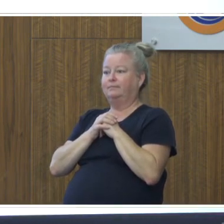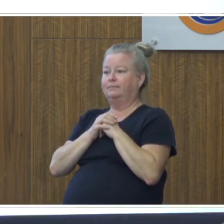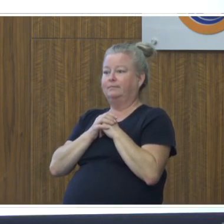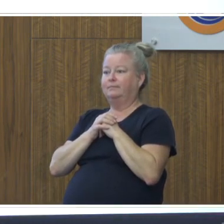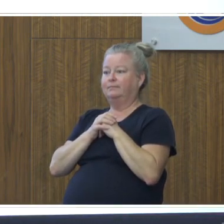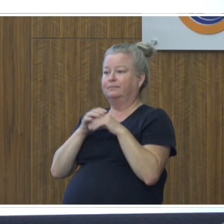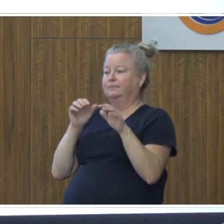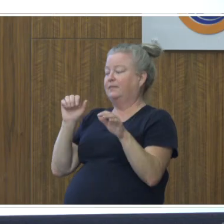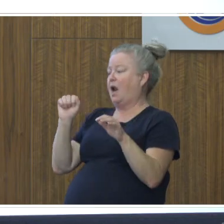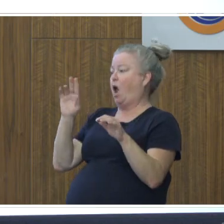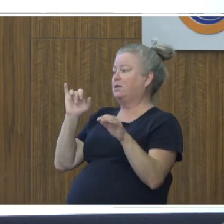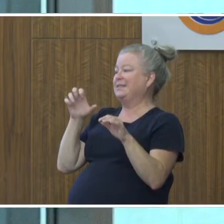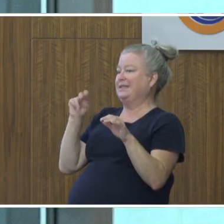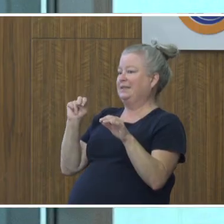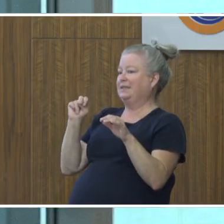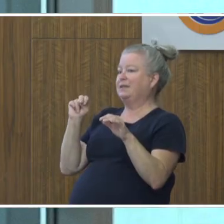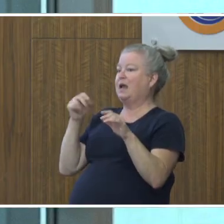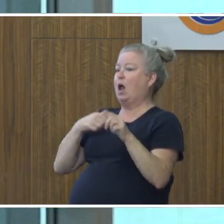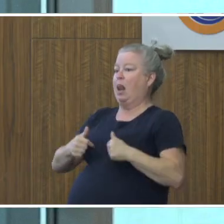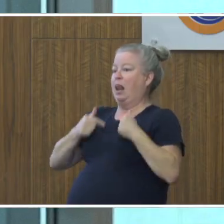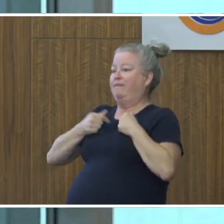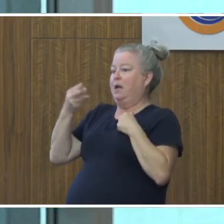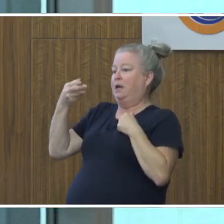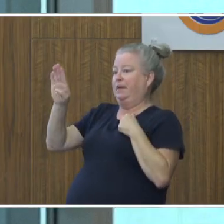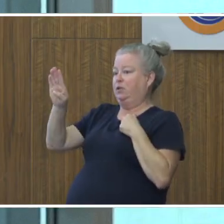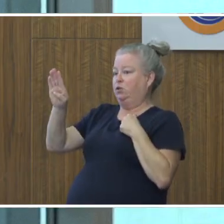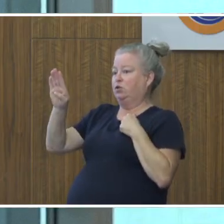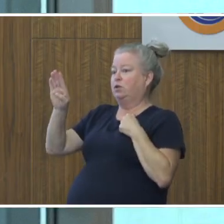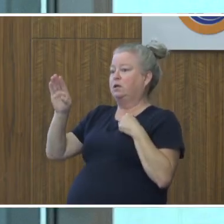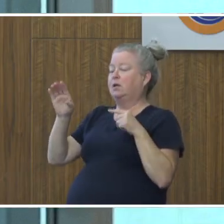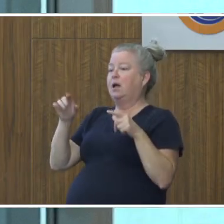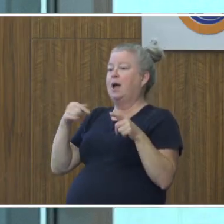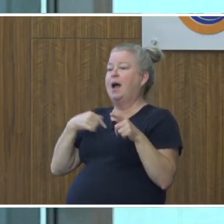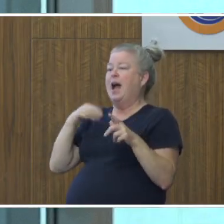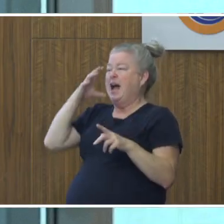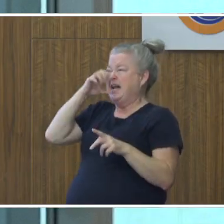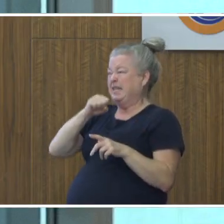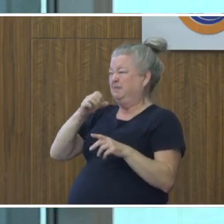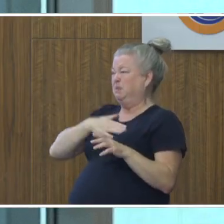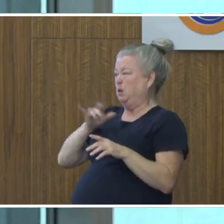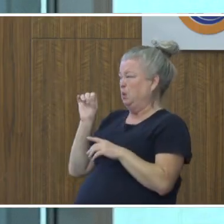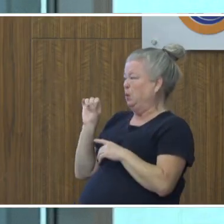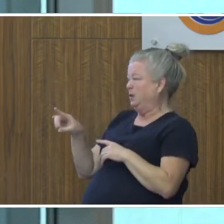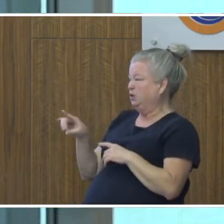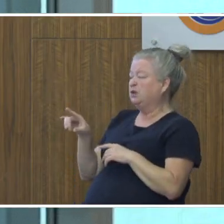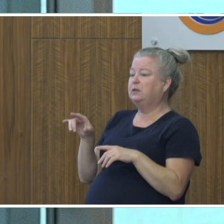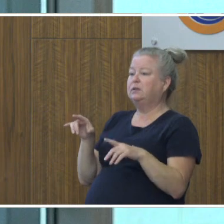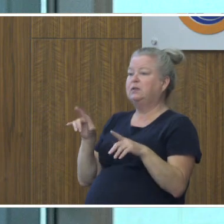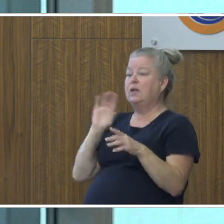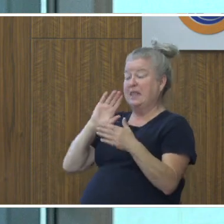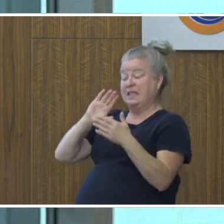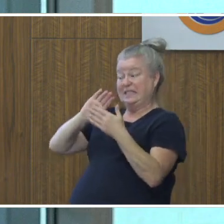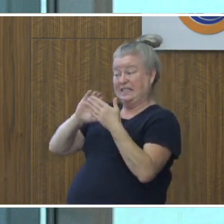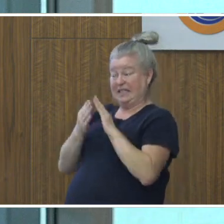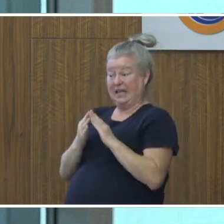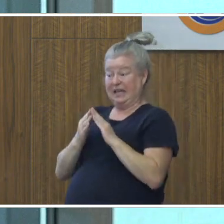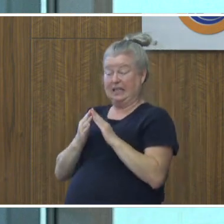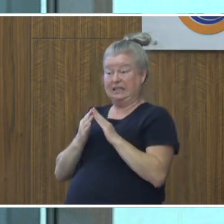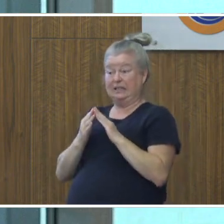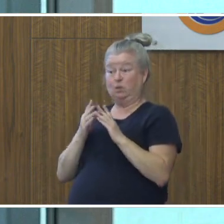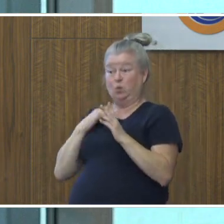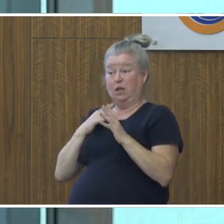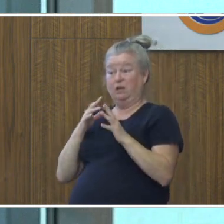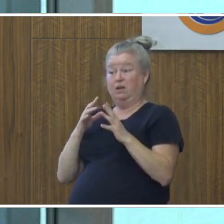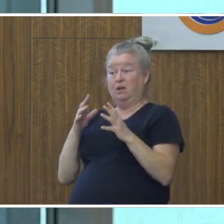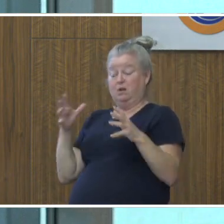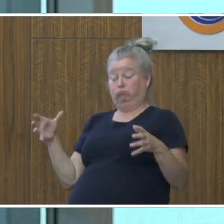My name is Austin Edsel. I'm a resident of Huntington Beach. And I guess I have a question. Would cities make up a community